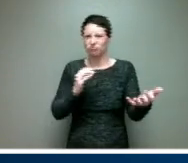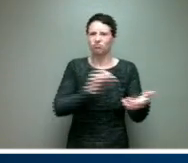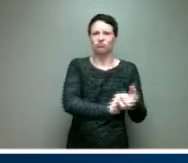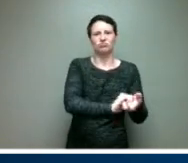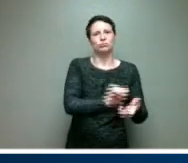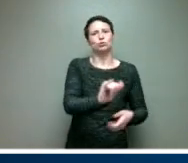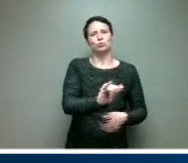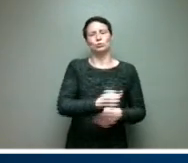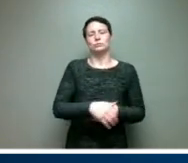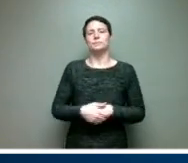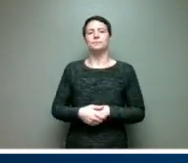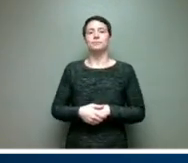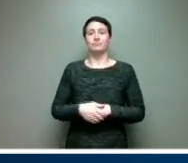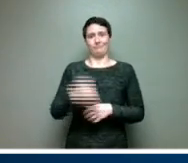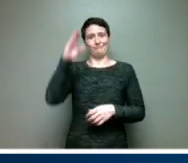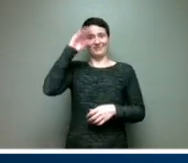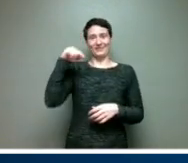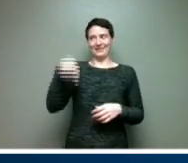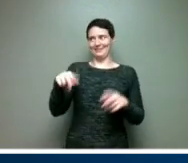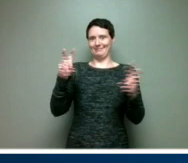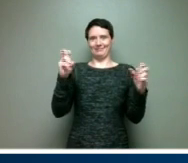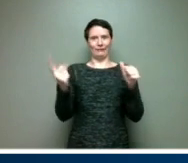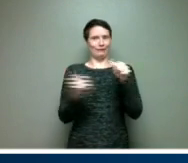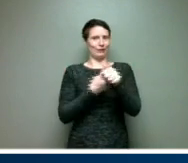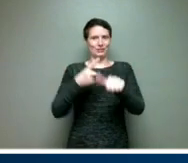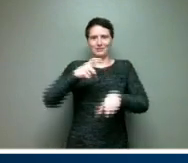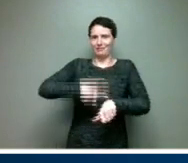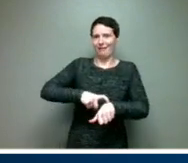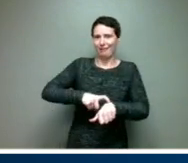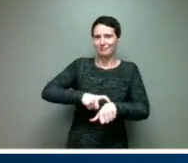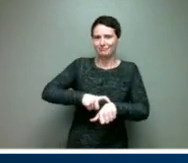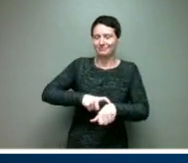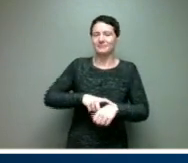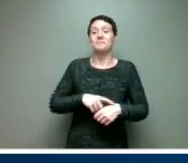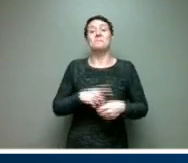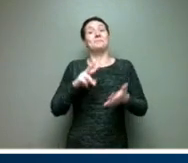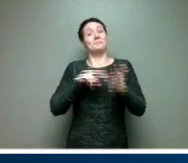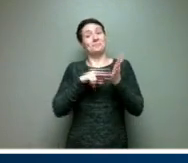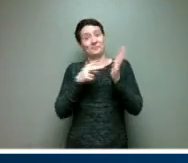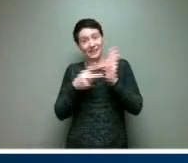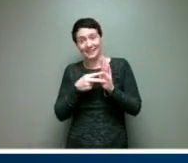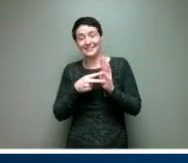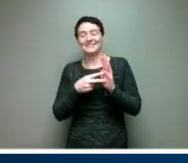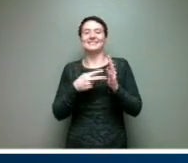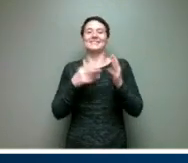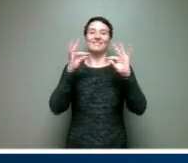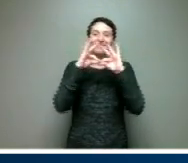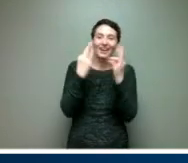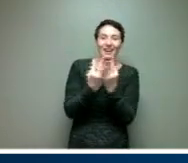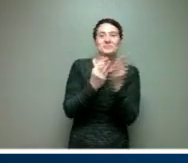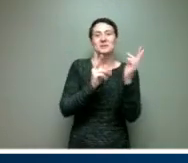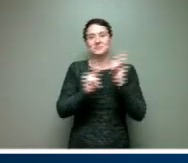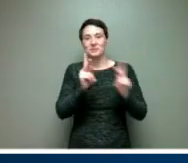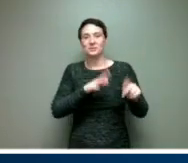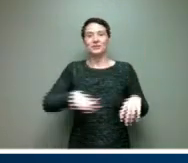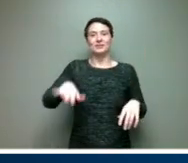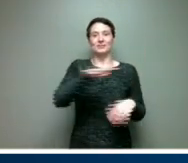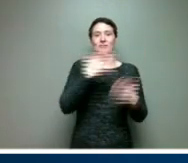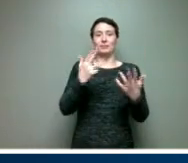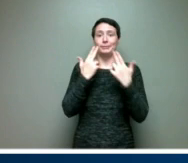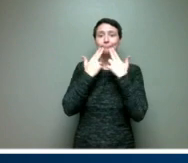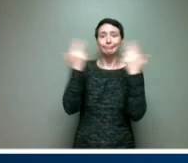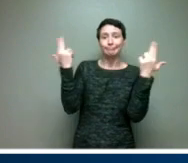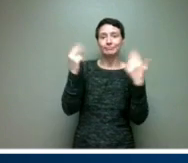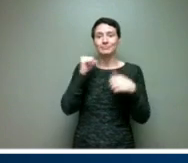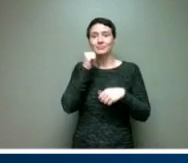people know that. And it calls for people who've not used technology as much as they have in the past to